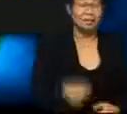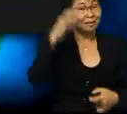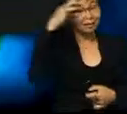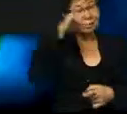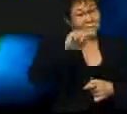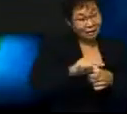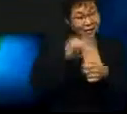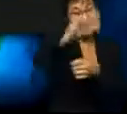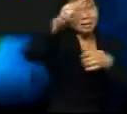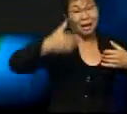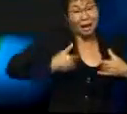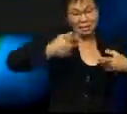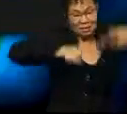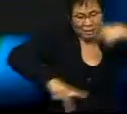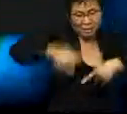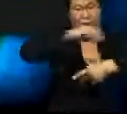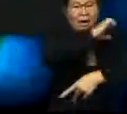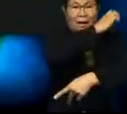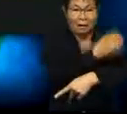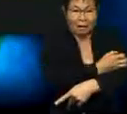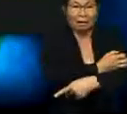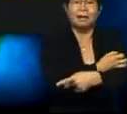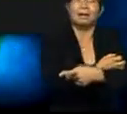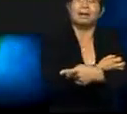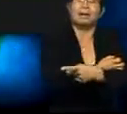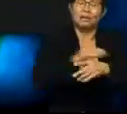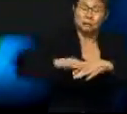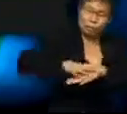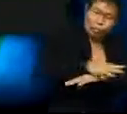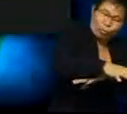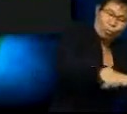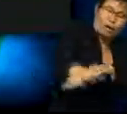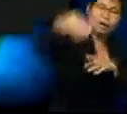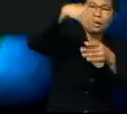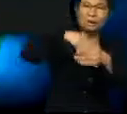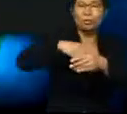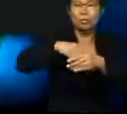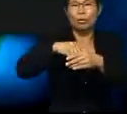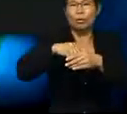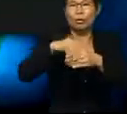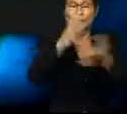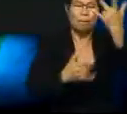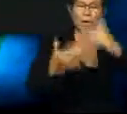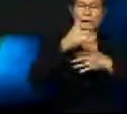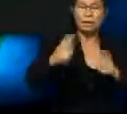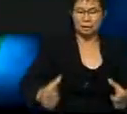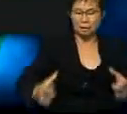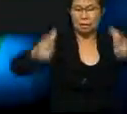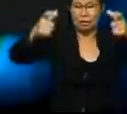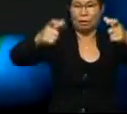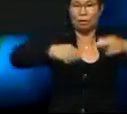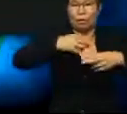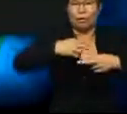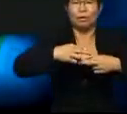Gas, which has chemical energy, is then sprayed into the burning chamber. The